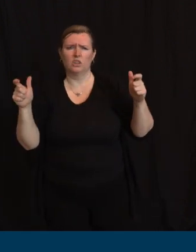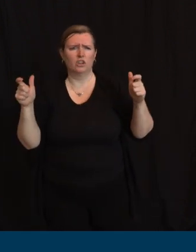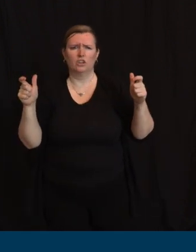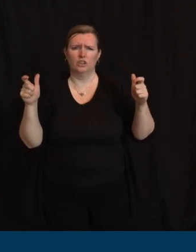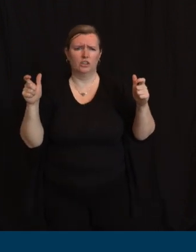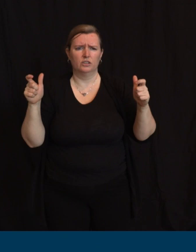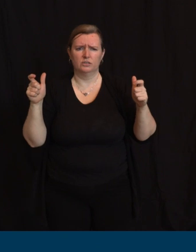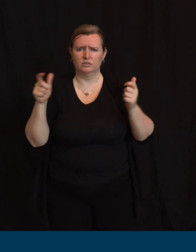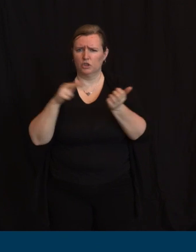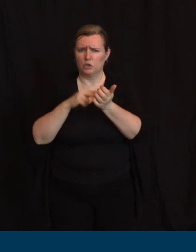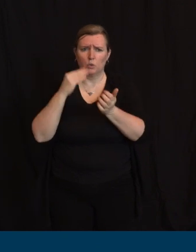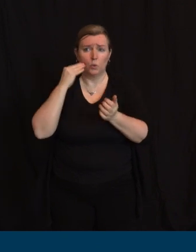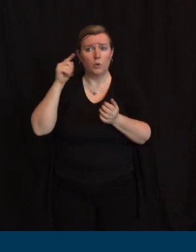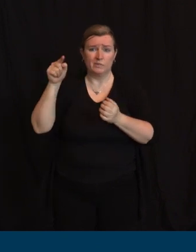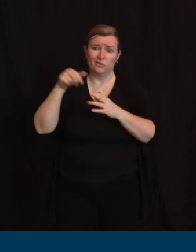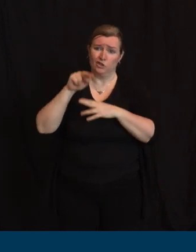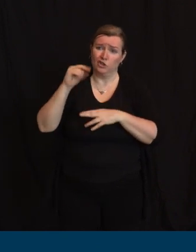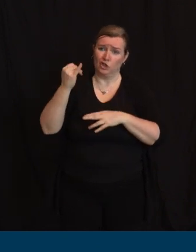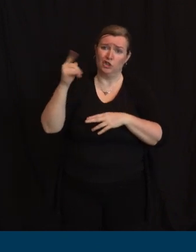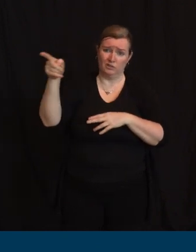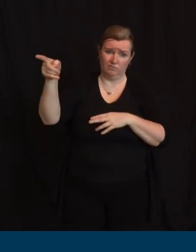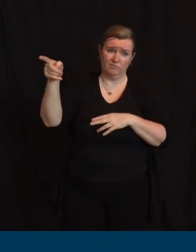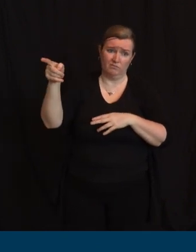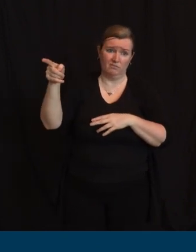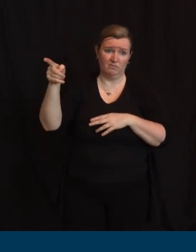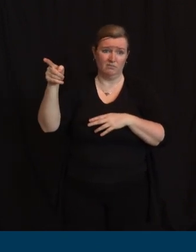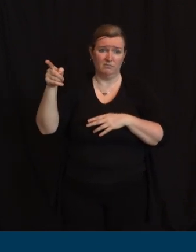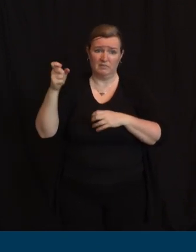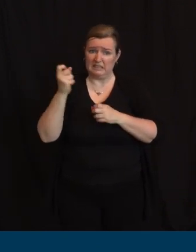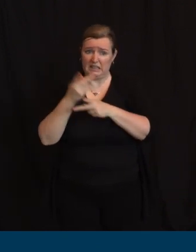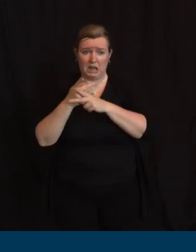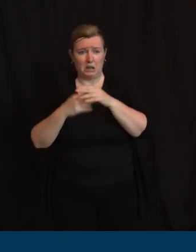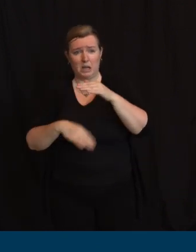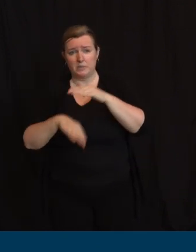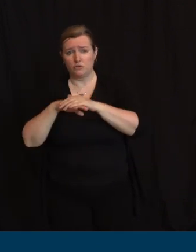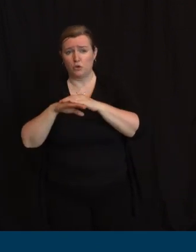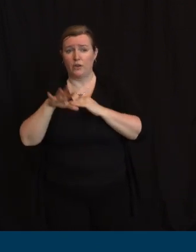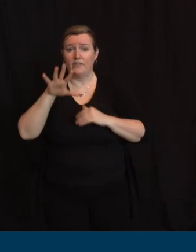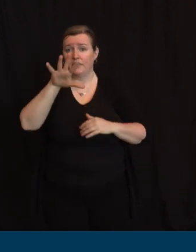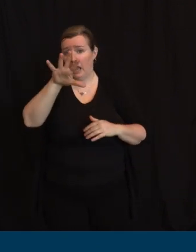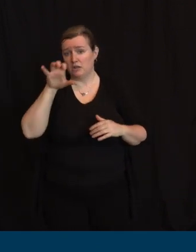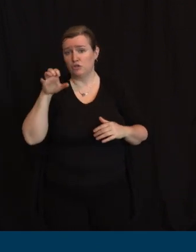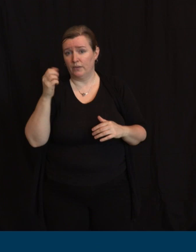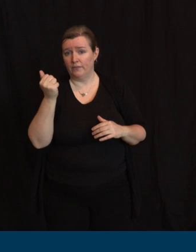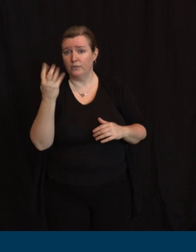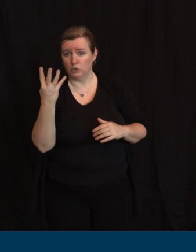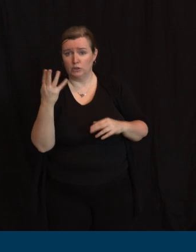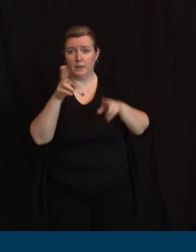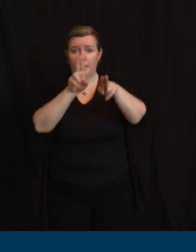for 514 long-term care beds in one building and